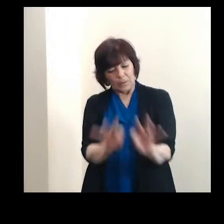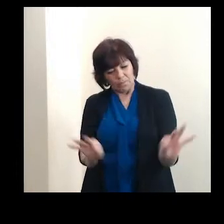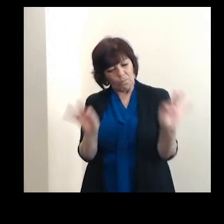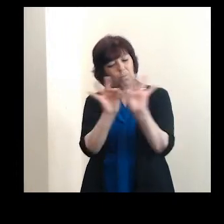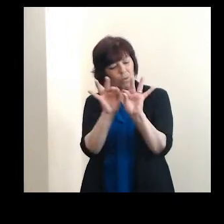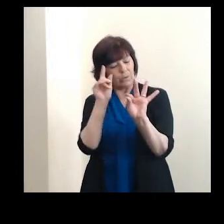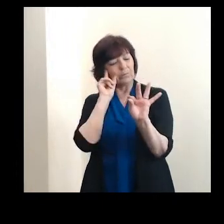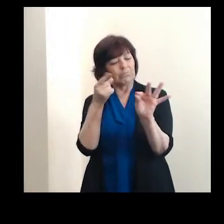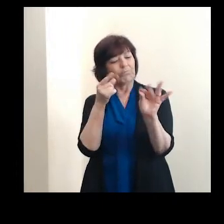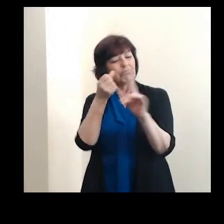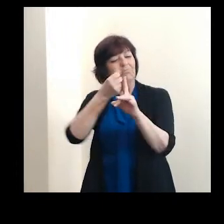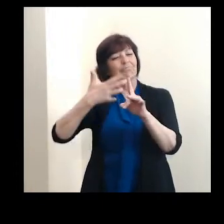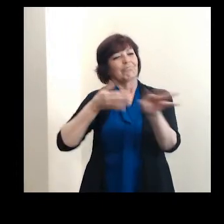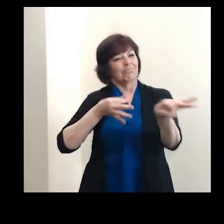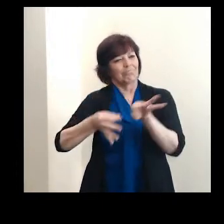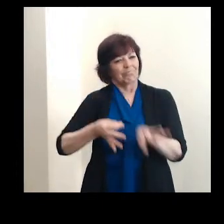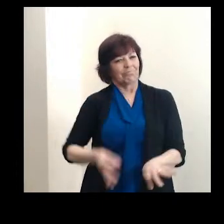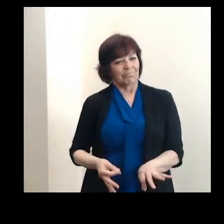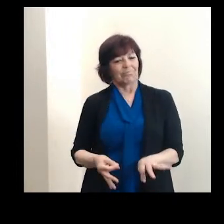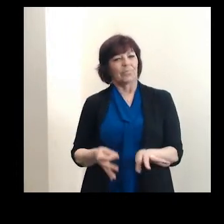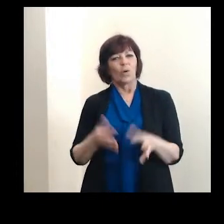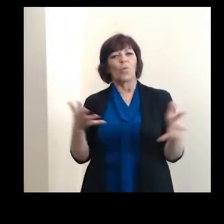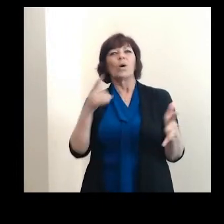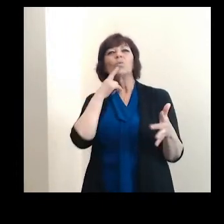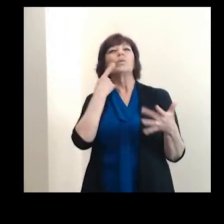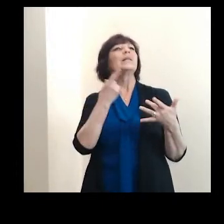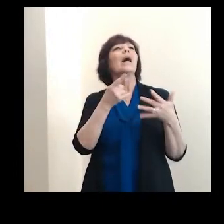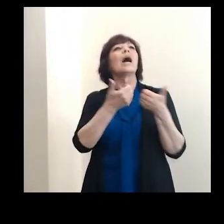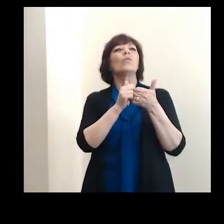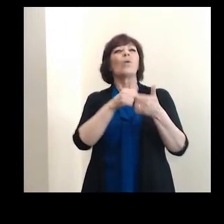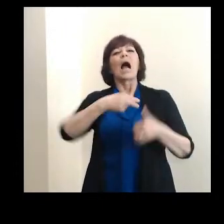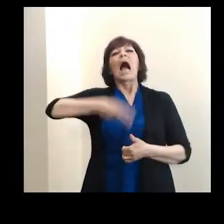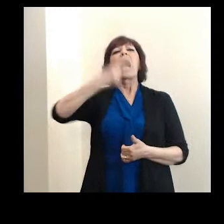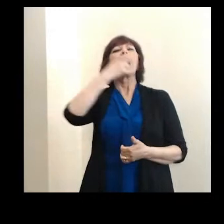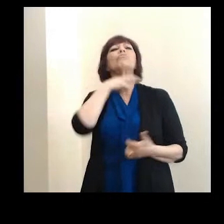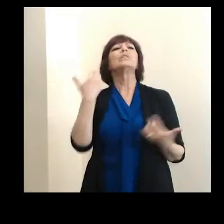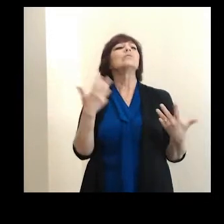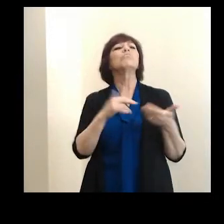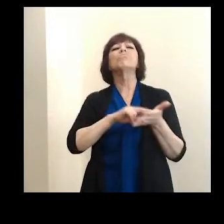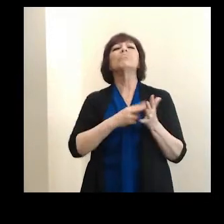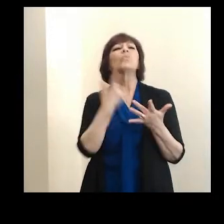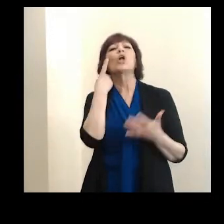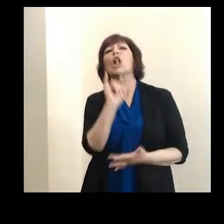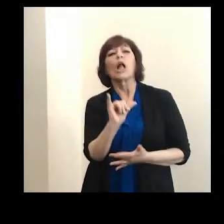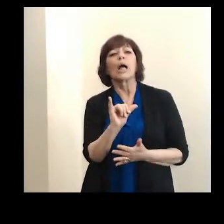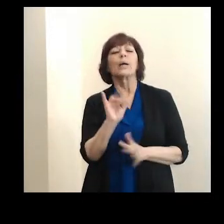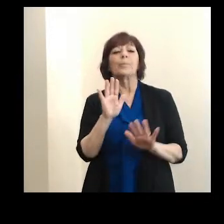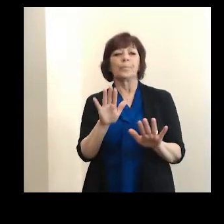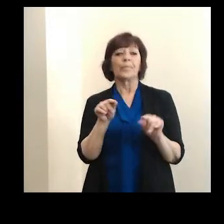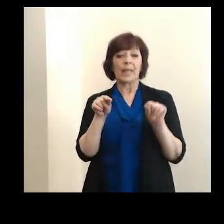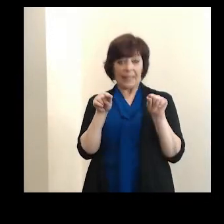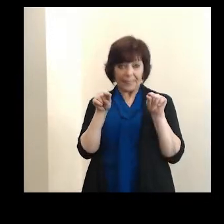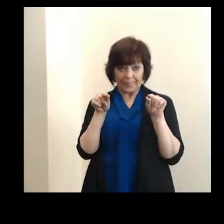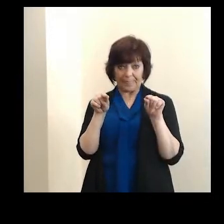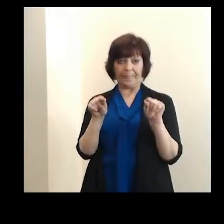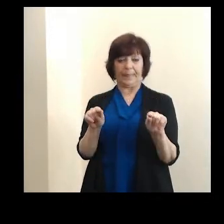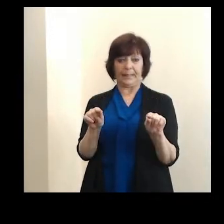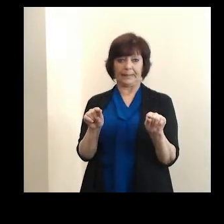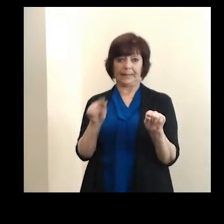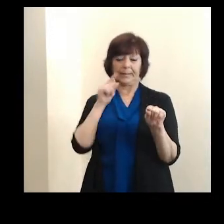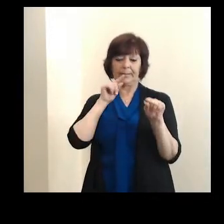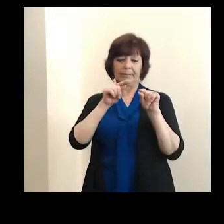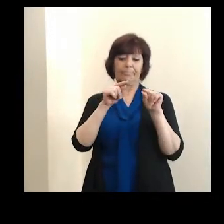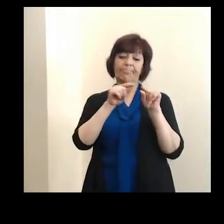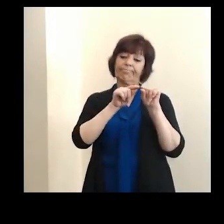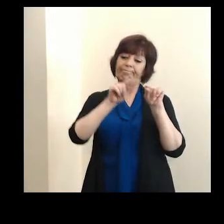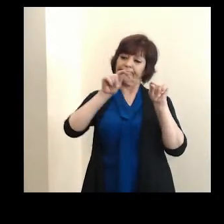we talk about what is determined to be a high risk of transmission. So this is a line graph of